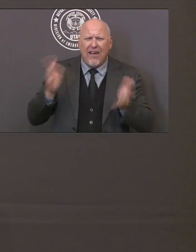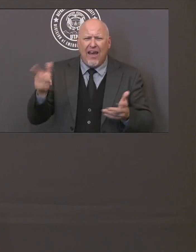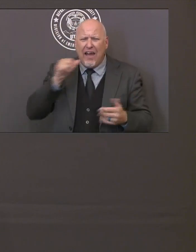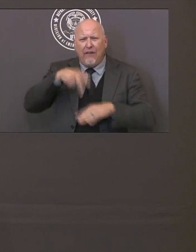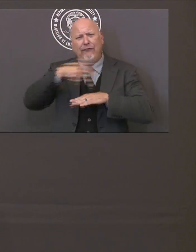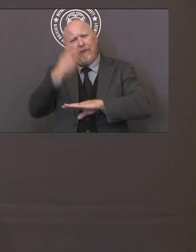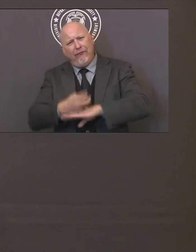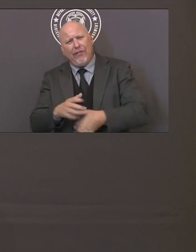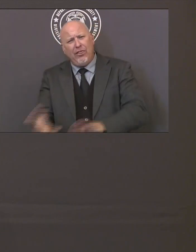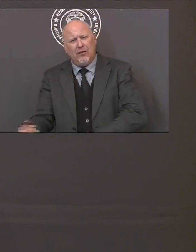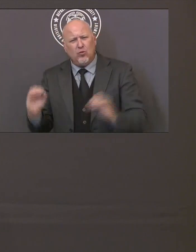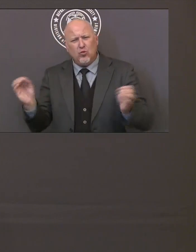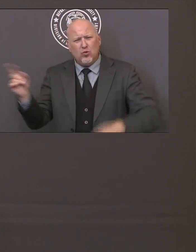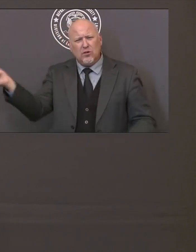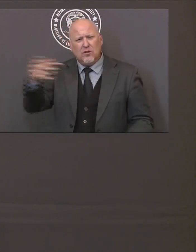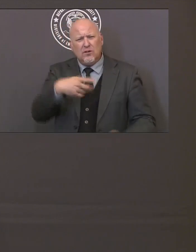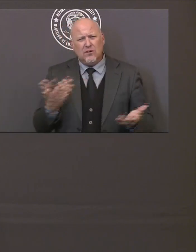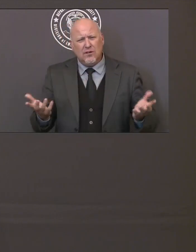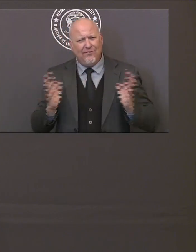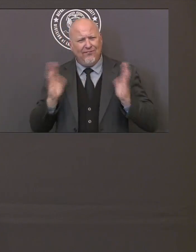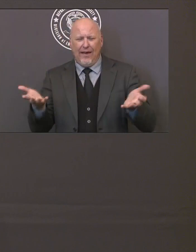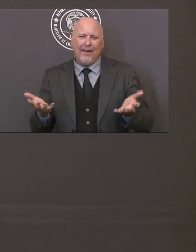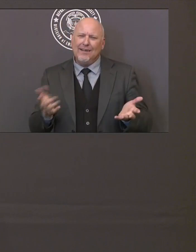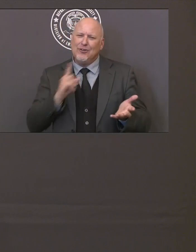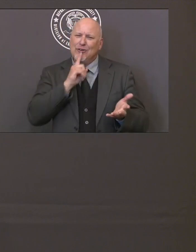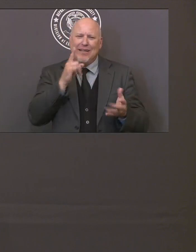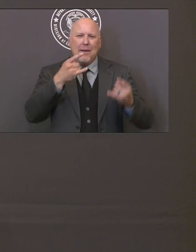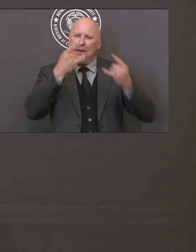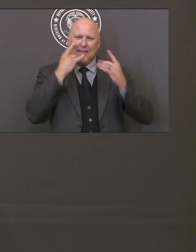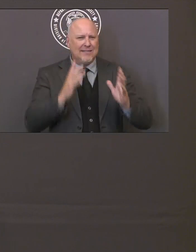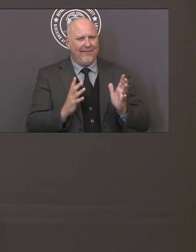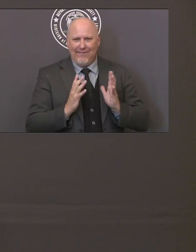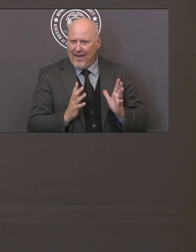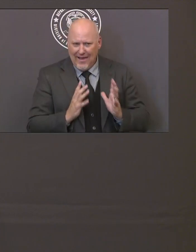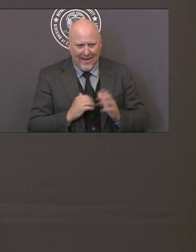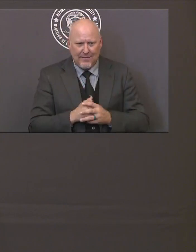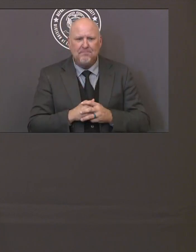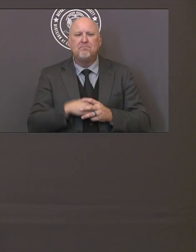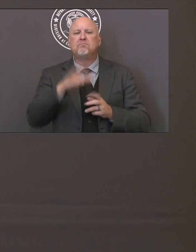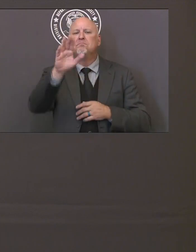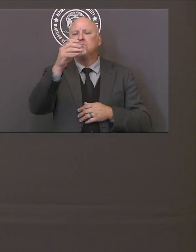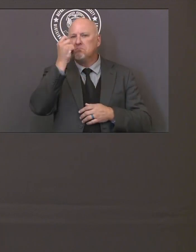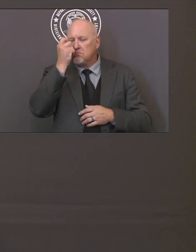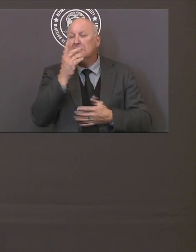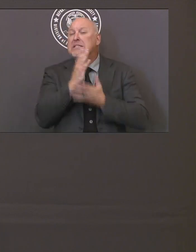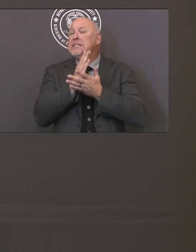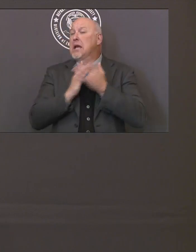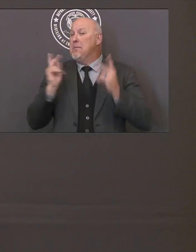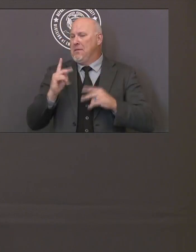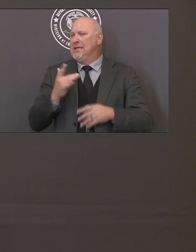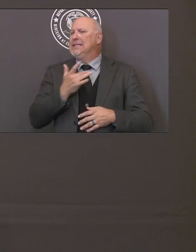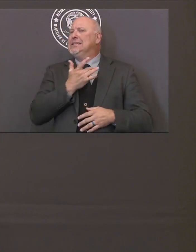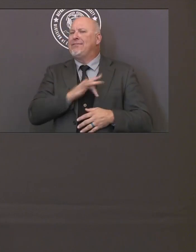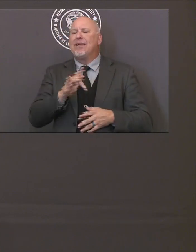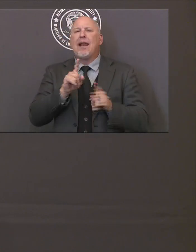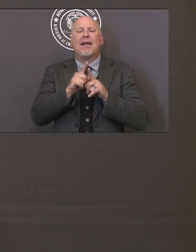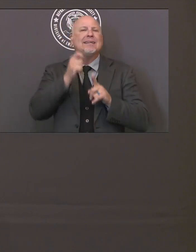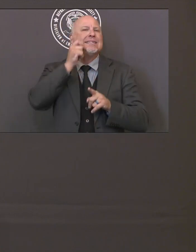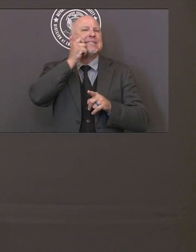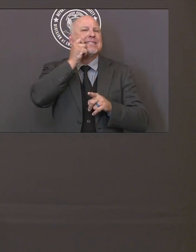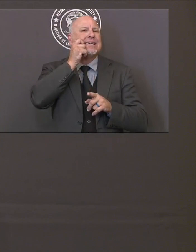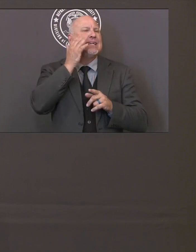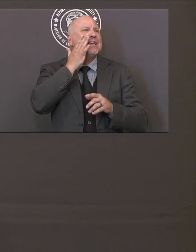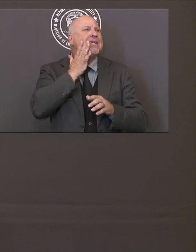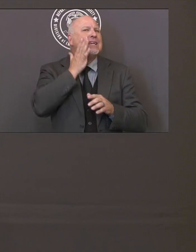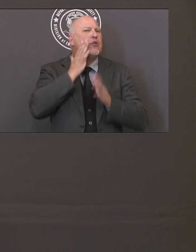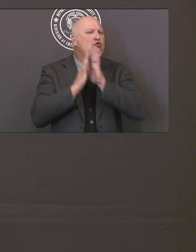skin irritation and foggy glasses, as many of us have discovered. And then there are certain individuals, if you have a severely compromised